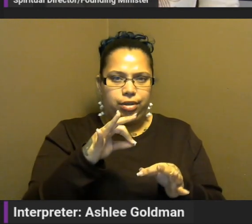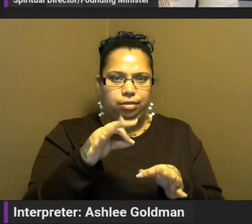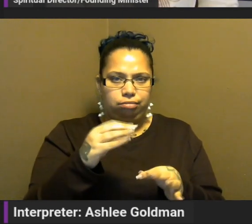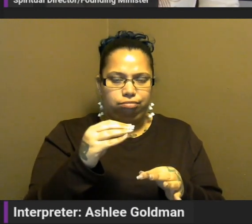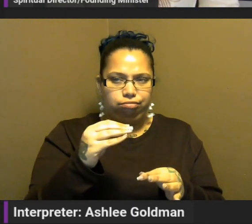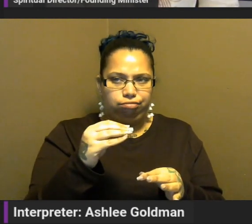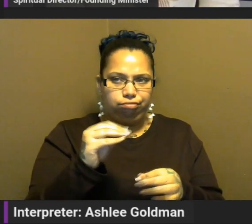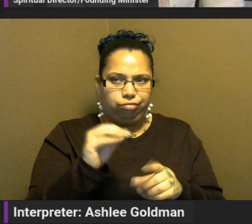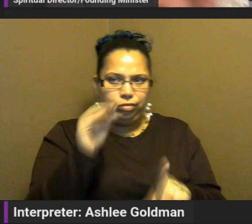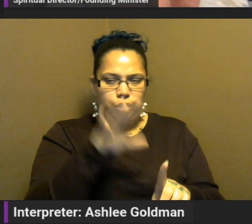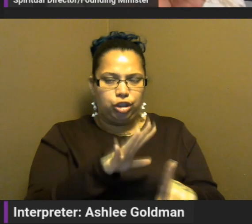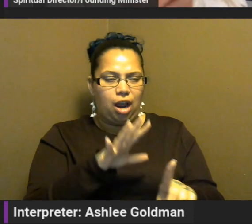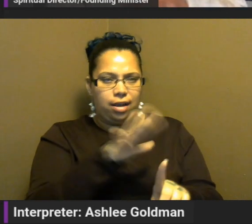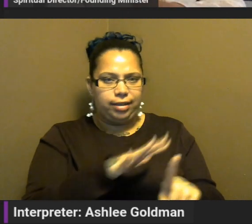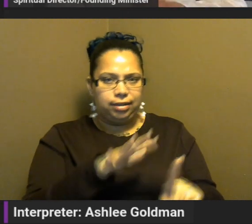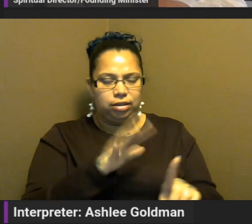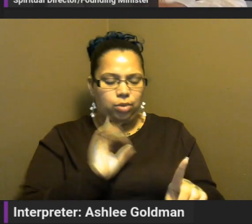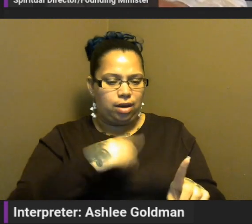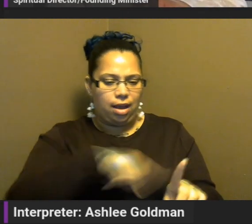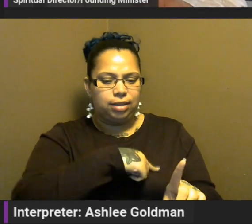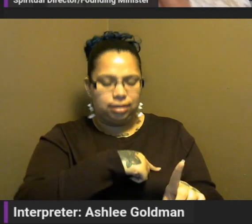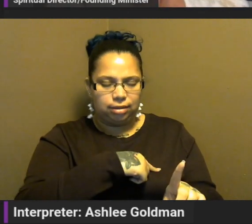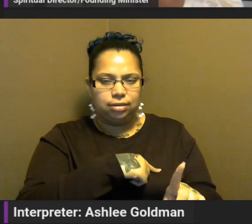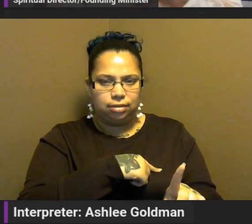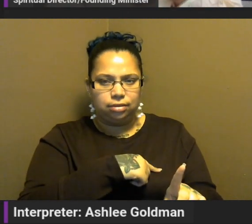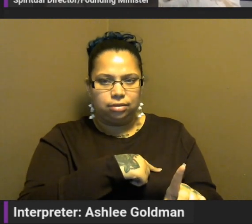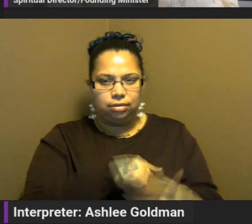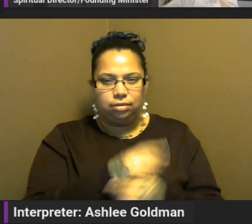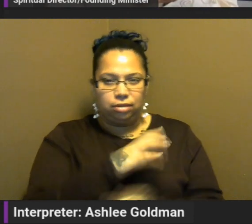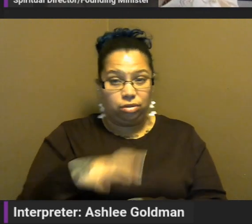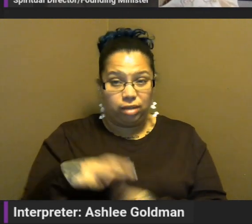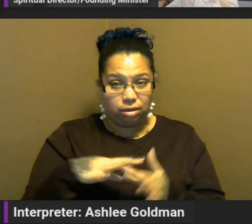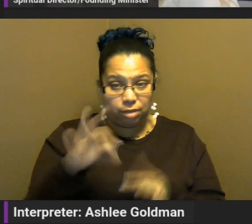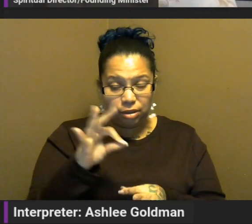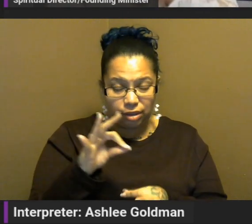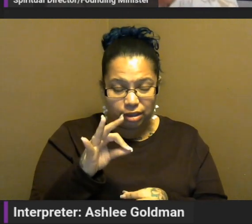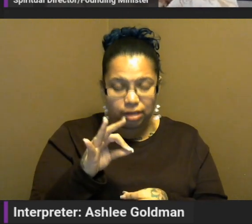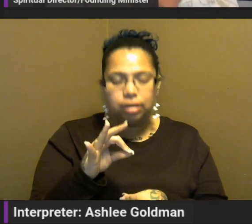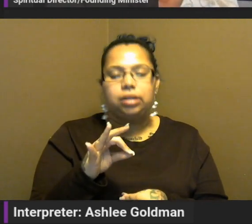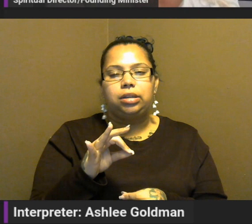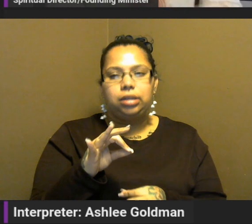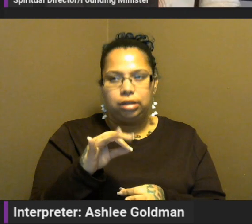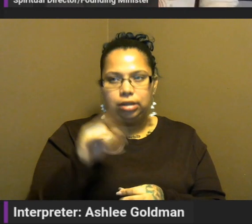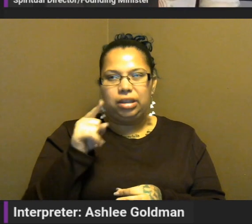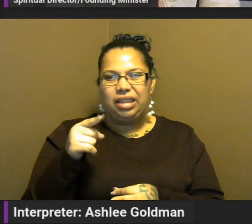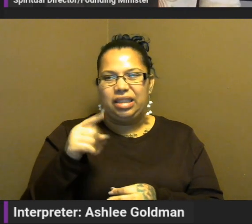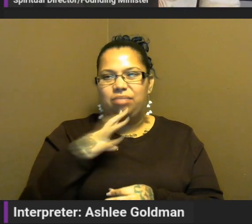Okay, the Christ Spirit, once again, he's speaking from the paradigm as a Christian